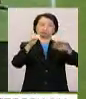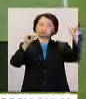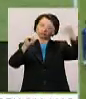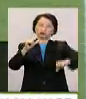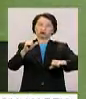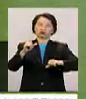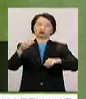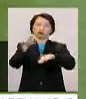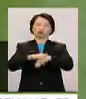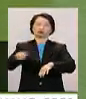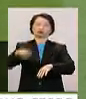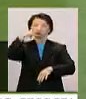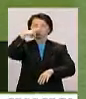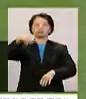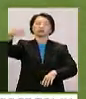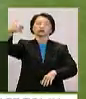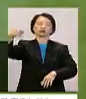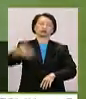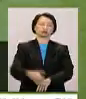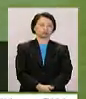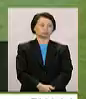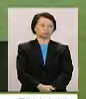di tangan Thailand.